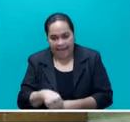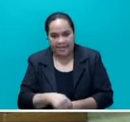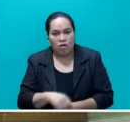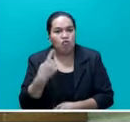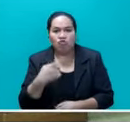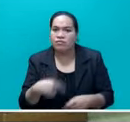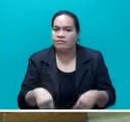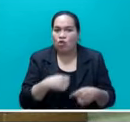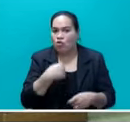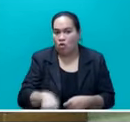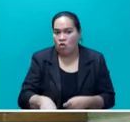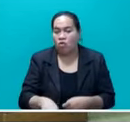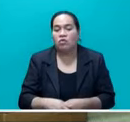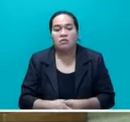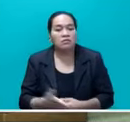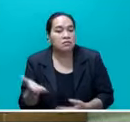Those against say nay.